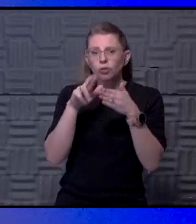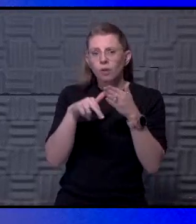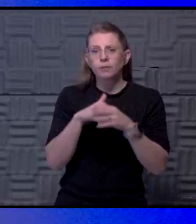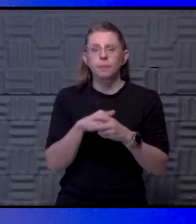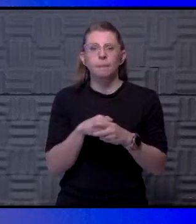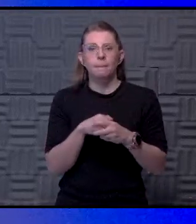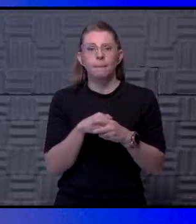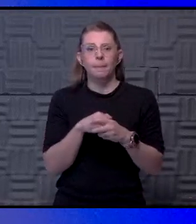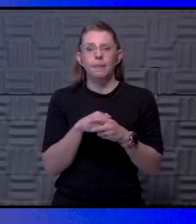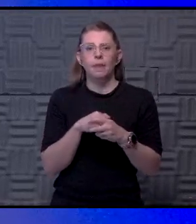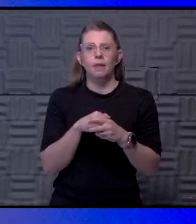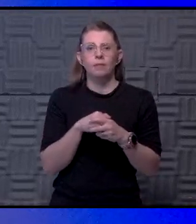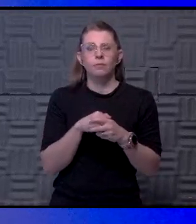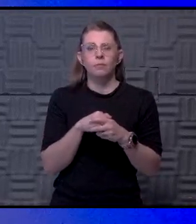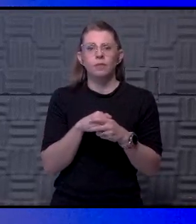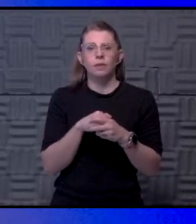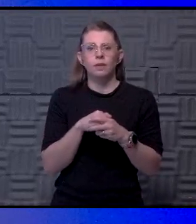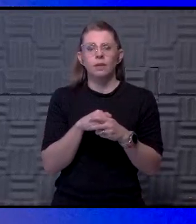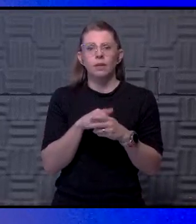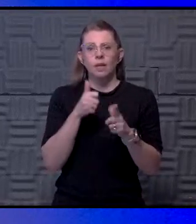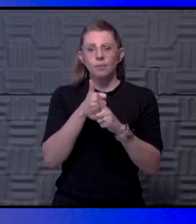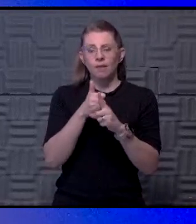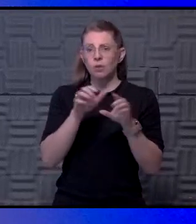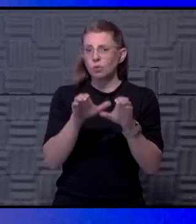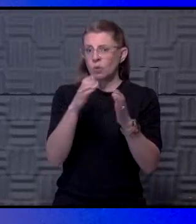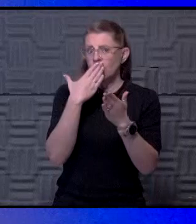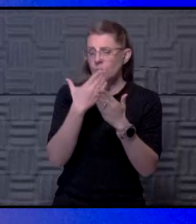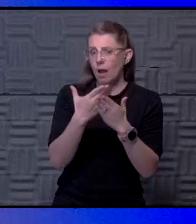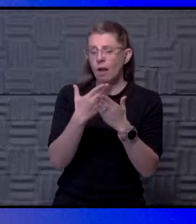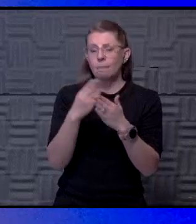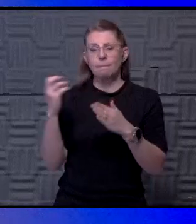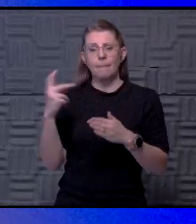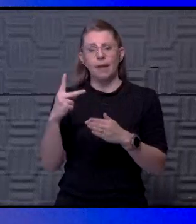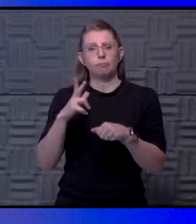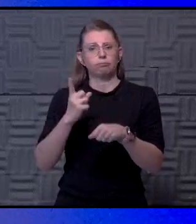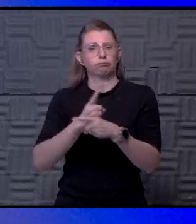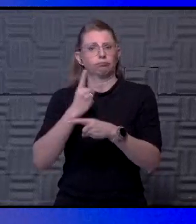And he's thankfully doing well, back to his regular activity at school.